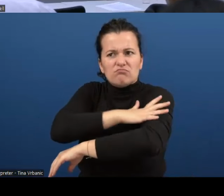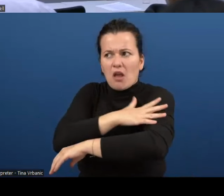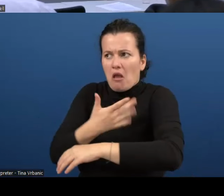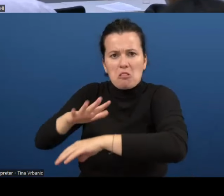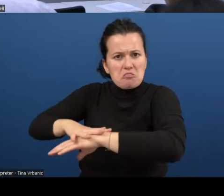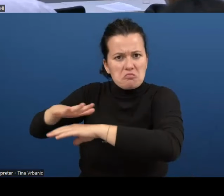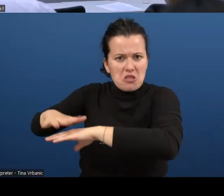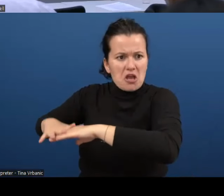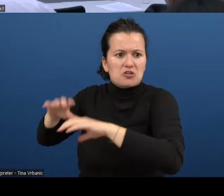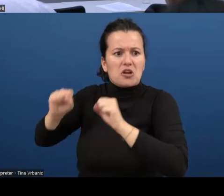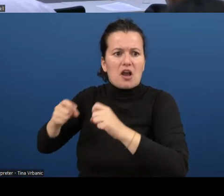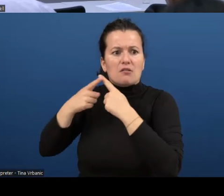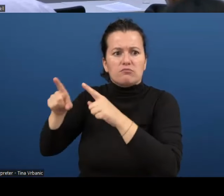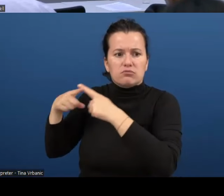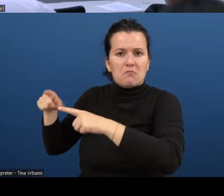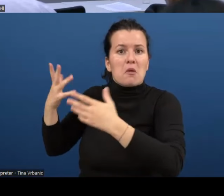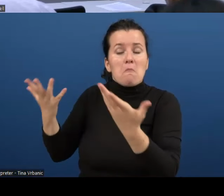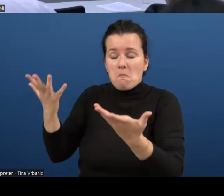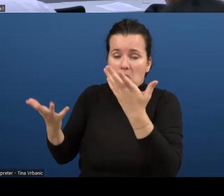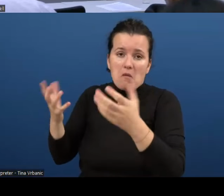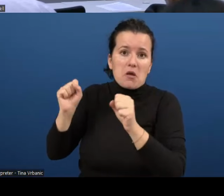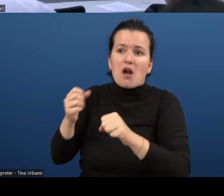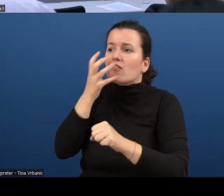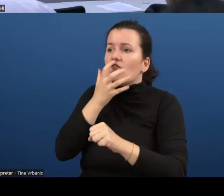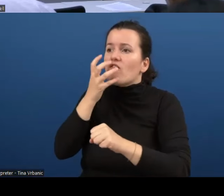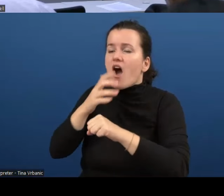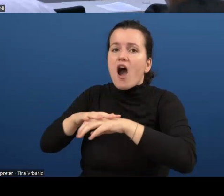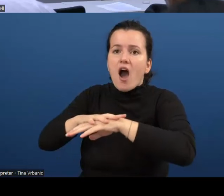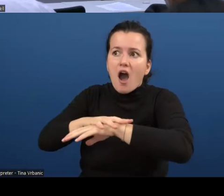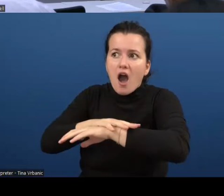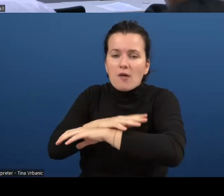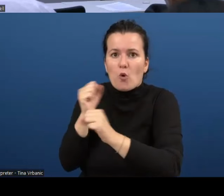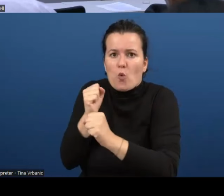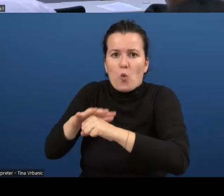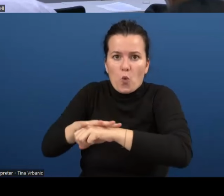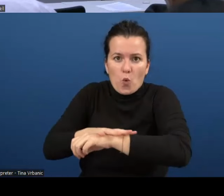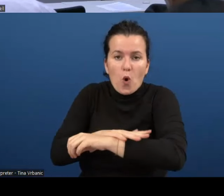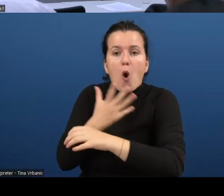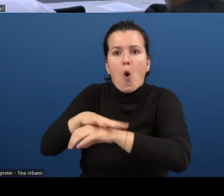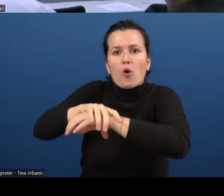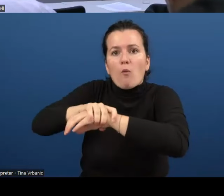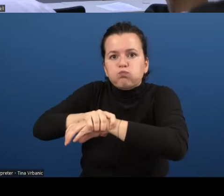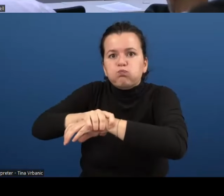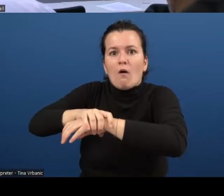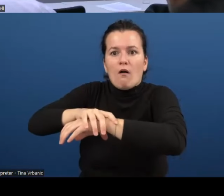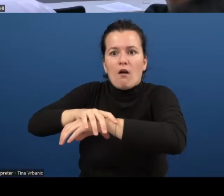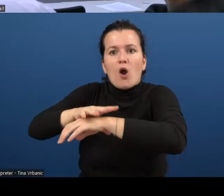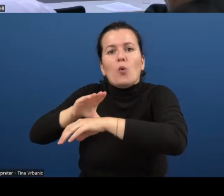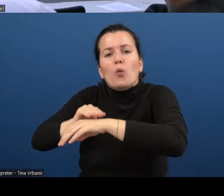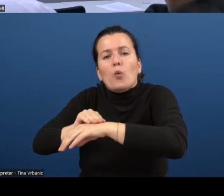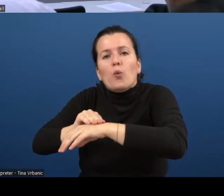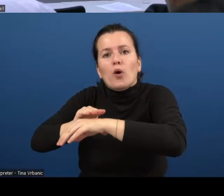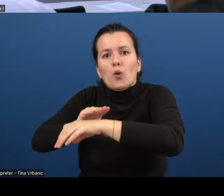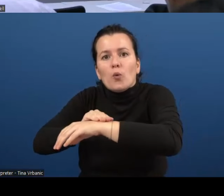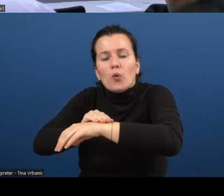strictly speaking not really touch, but we always take it together, and vibration. So I will talk a bit